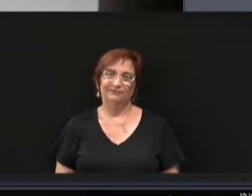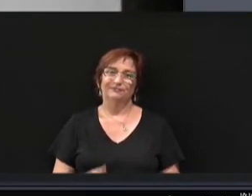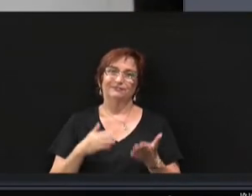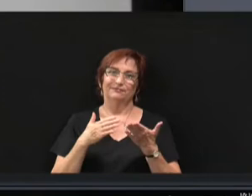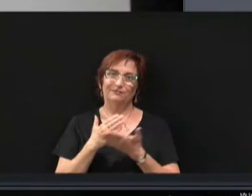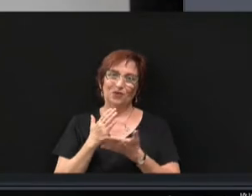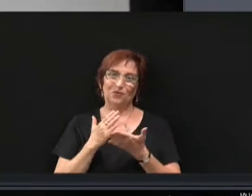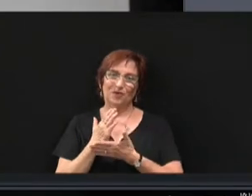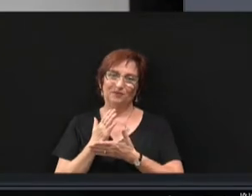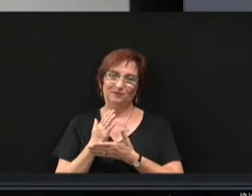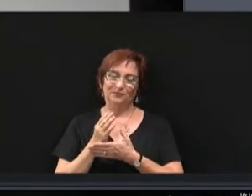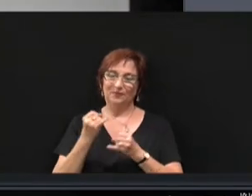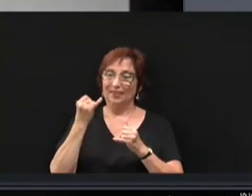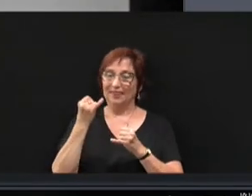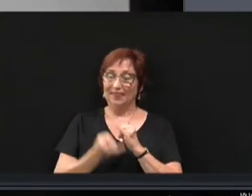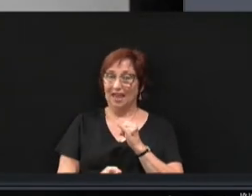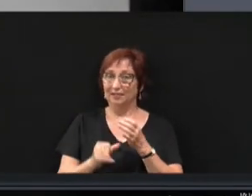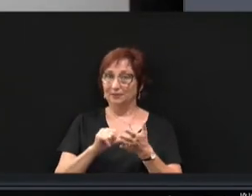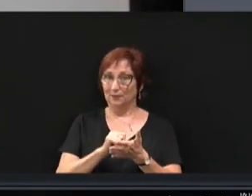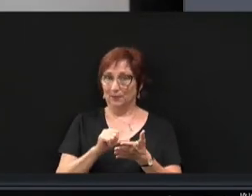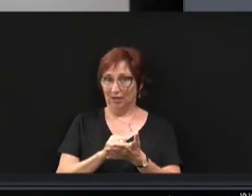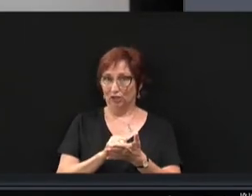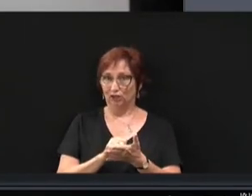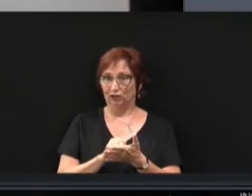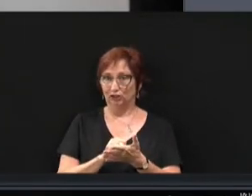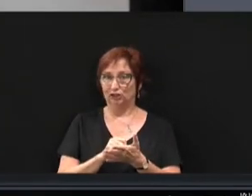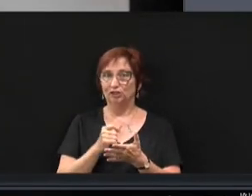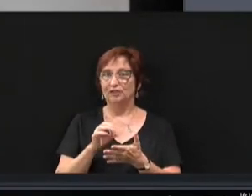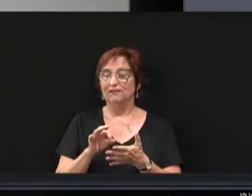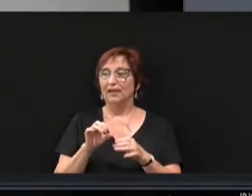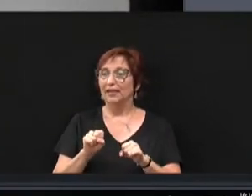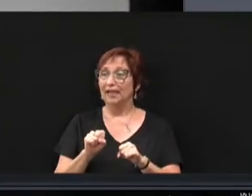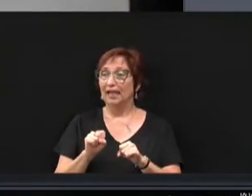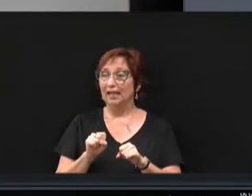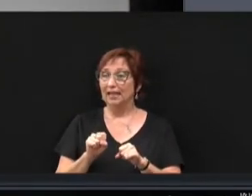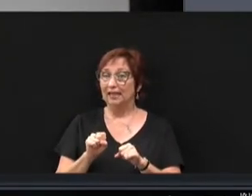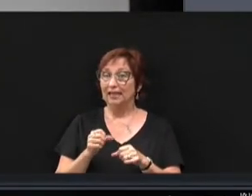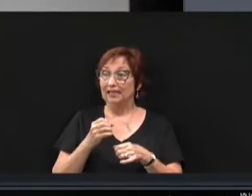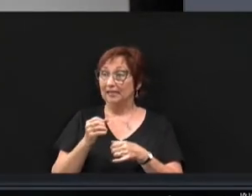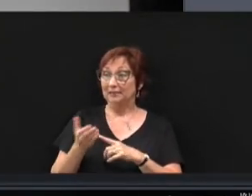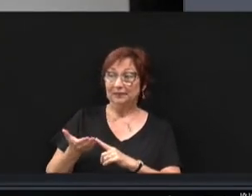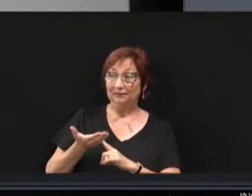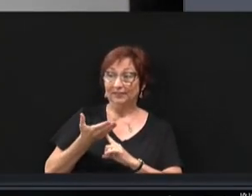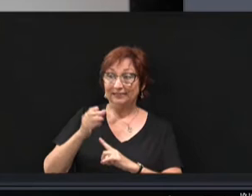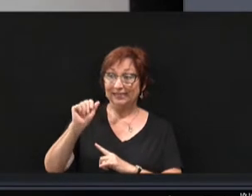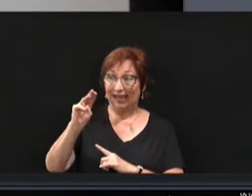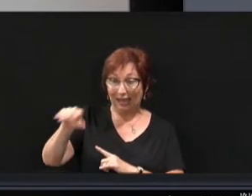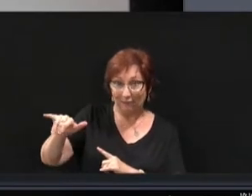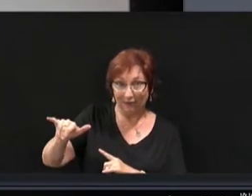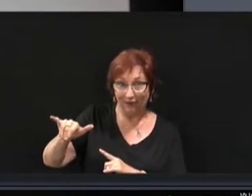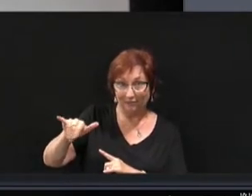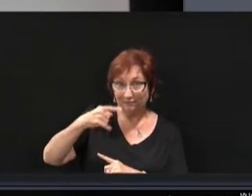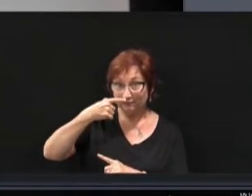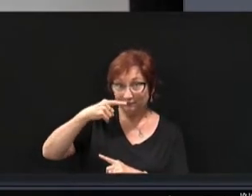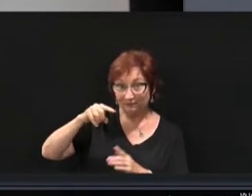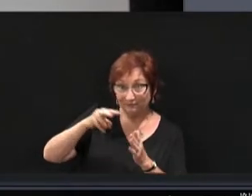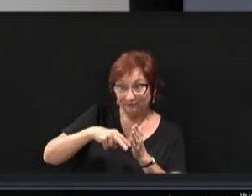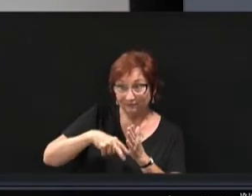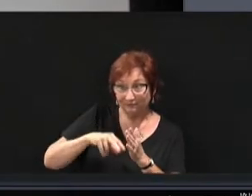The last page, if I could get Amy to read that, please.